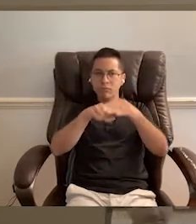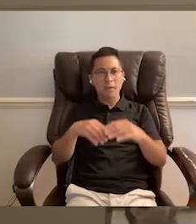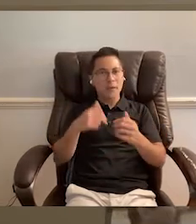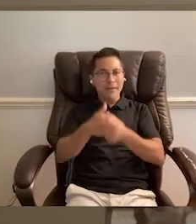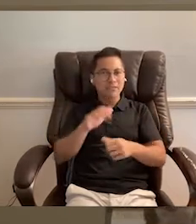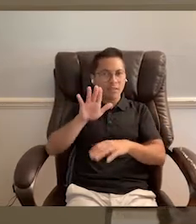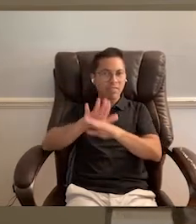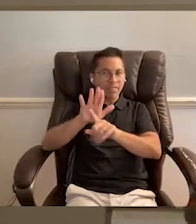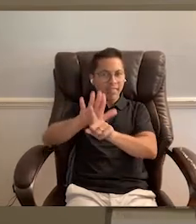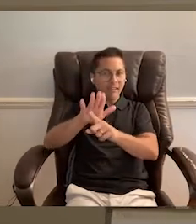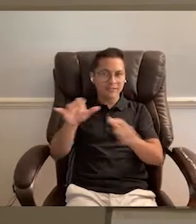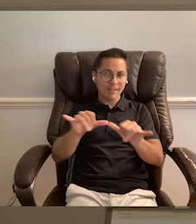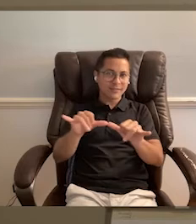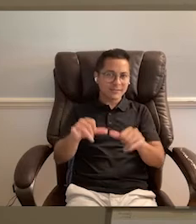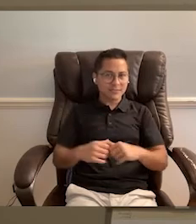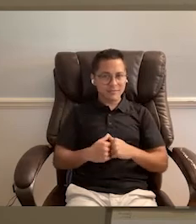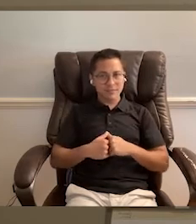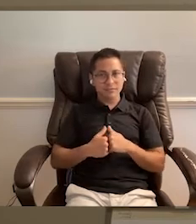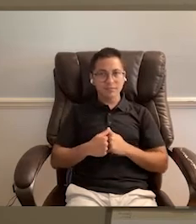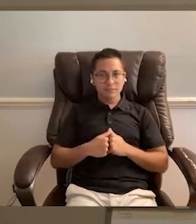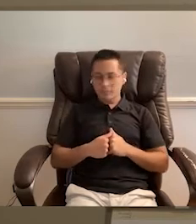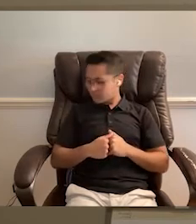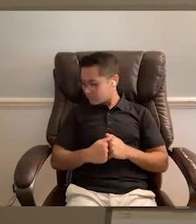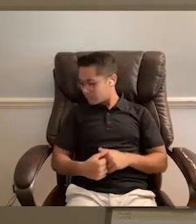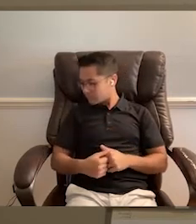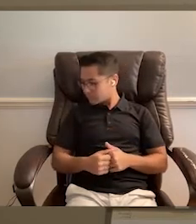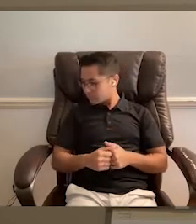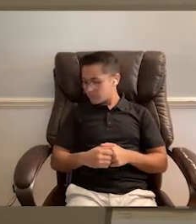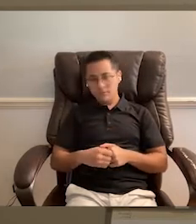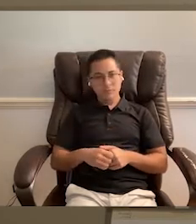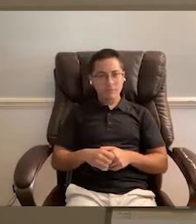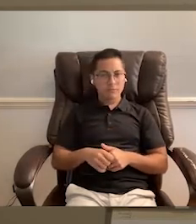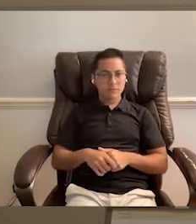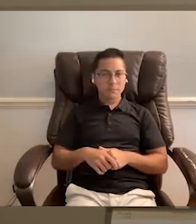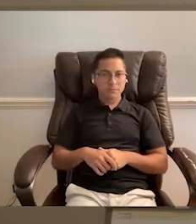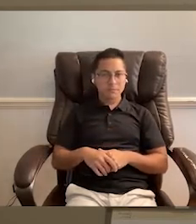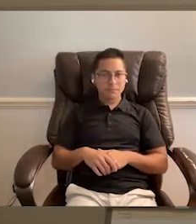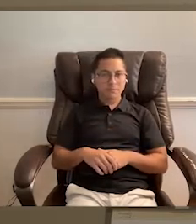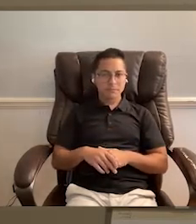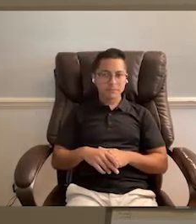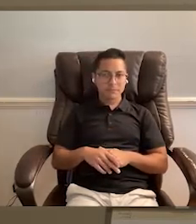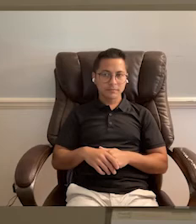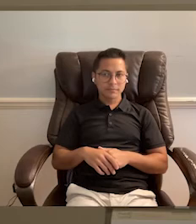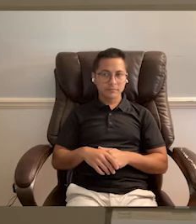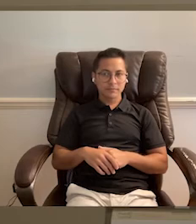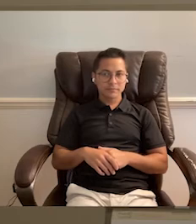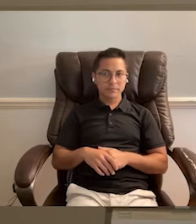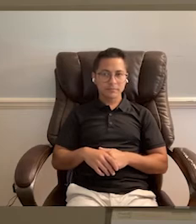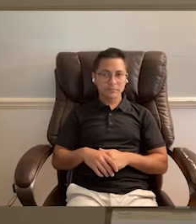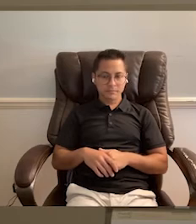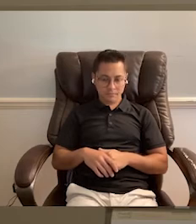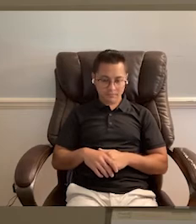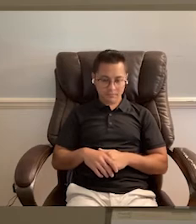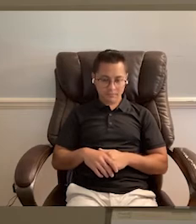make you breakfast right there. Put the cereal on, get you the spoon, they put water, and there's a reason why there's a towel here. You